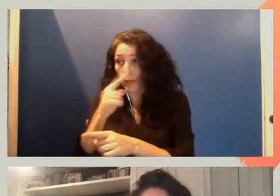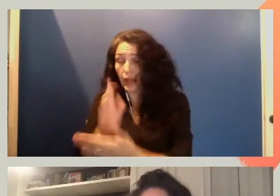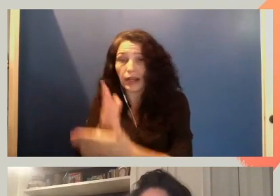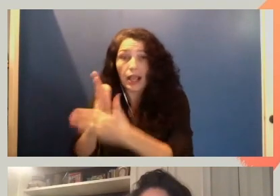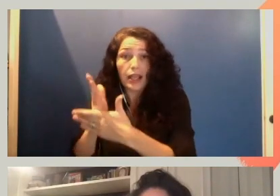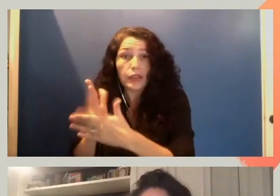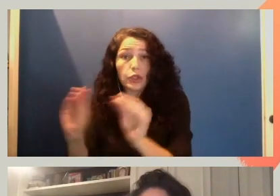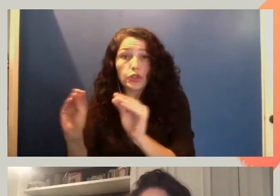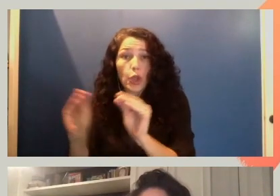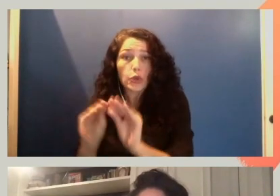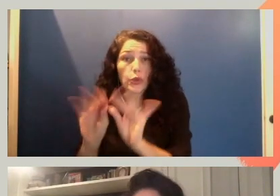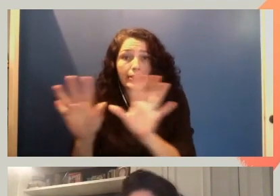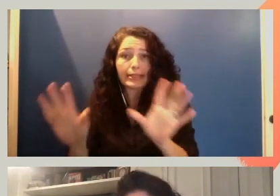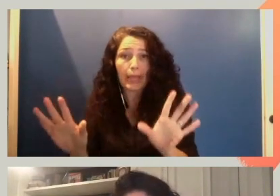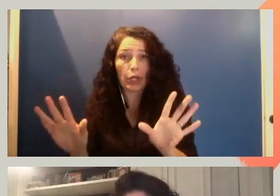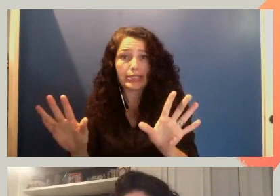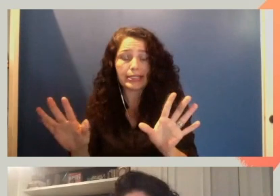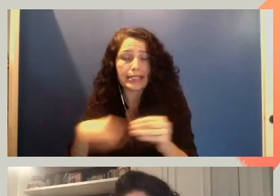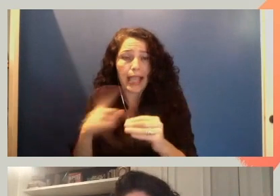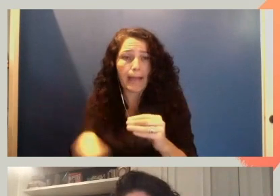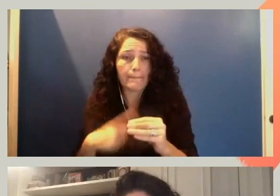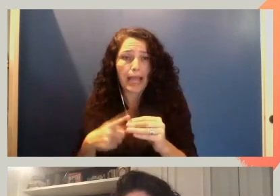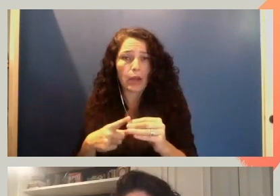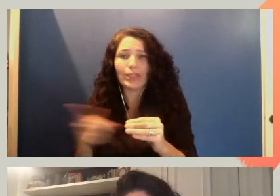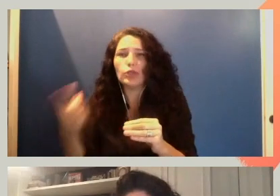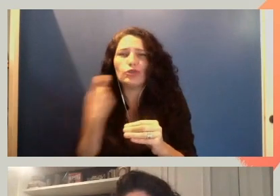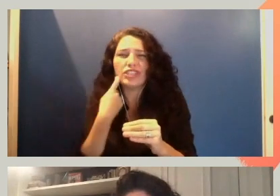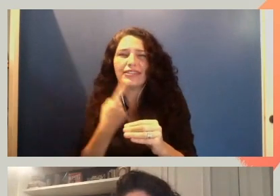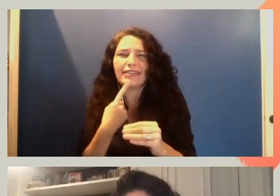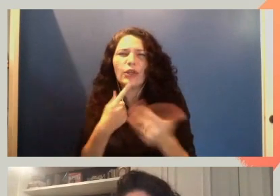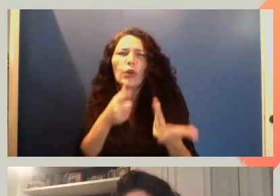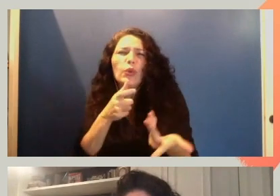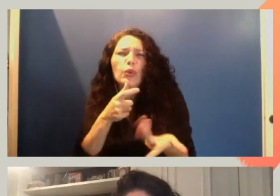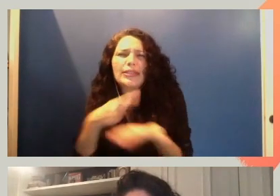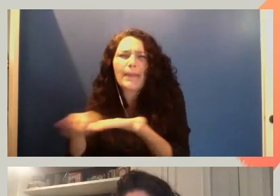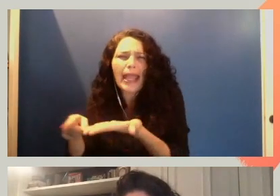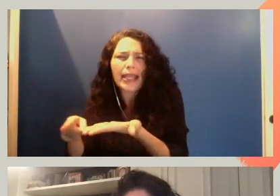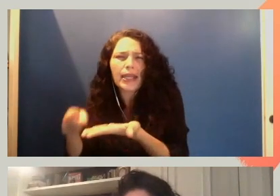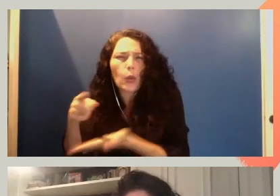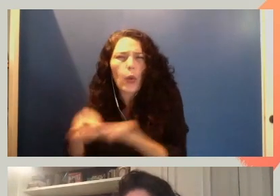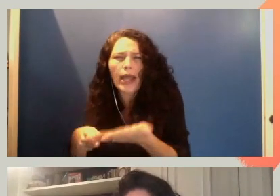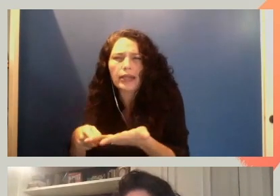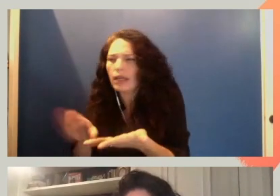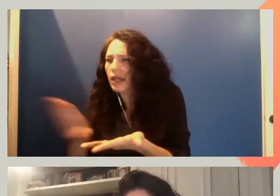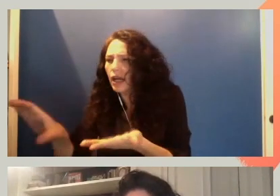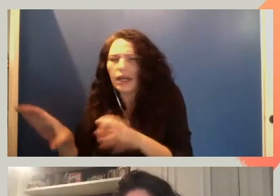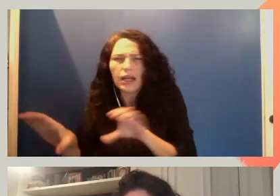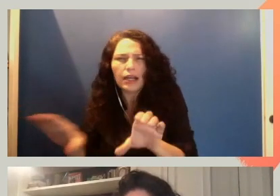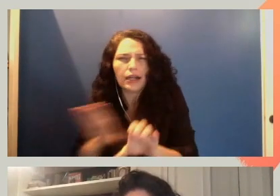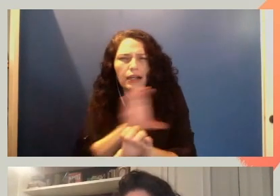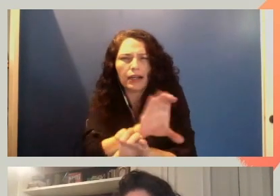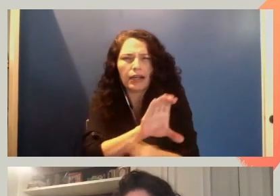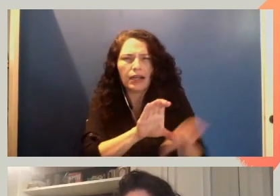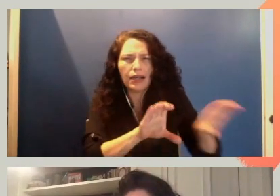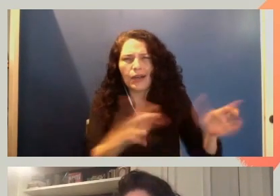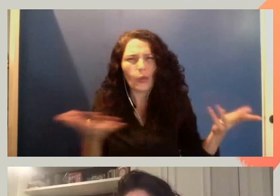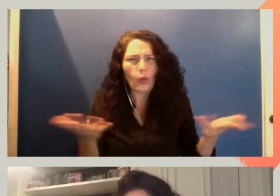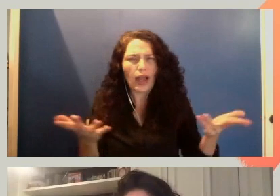into the, as you said, who's getting paid what, And what parts of